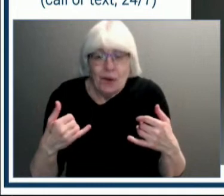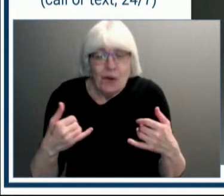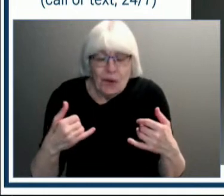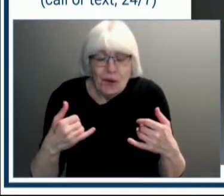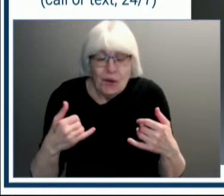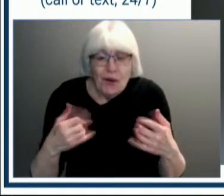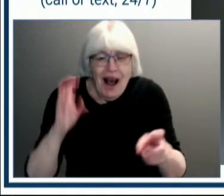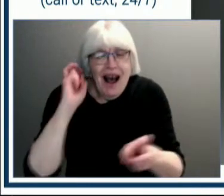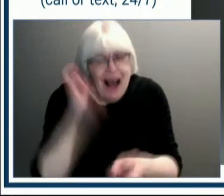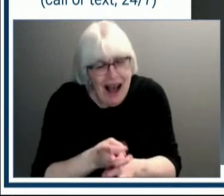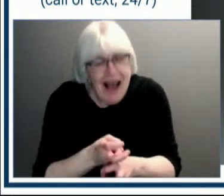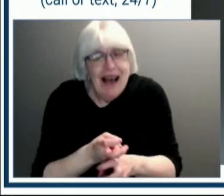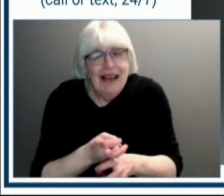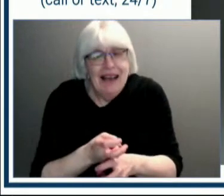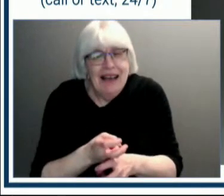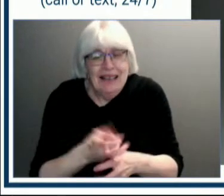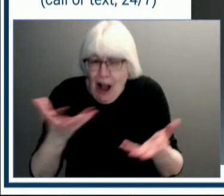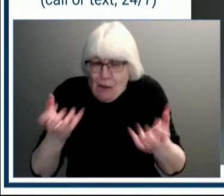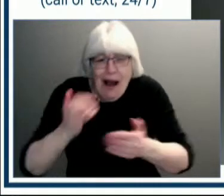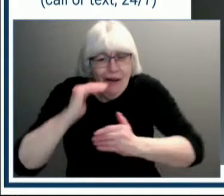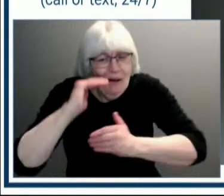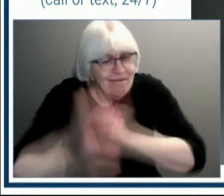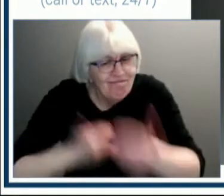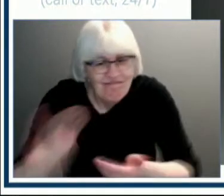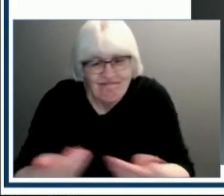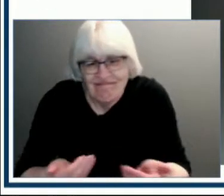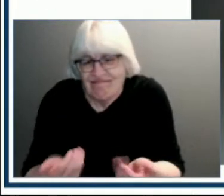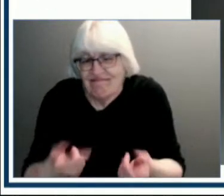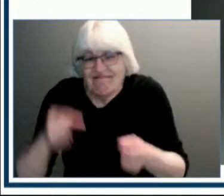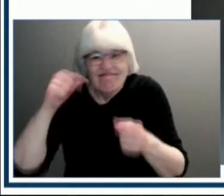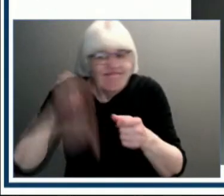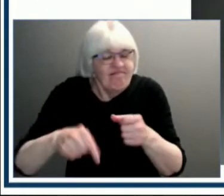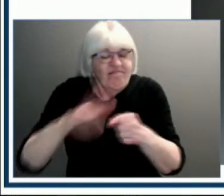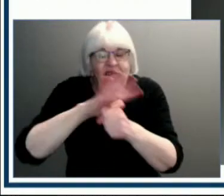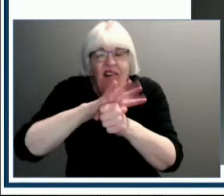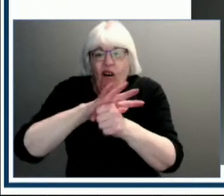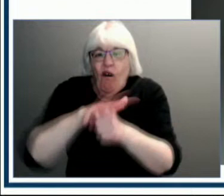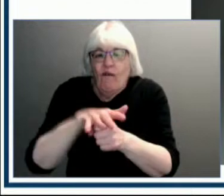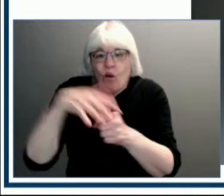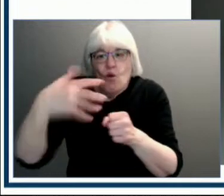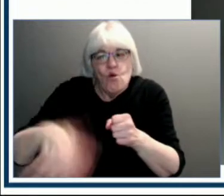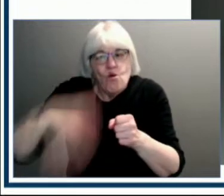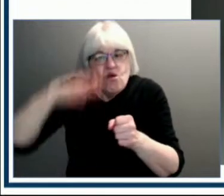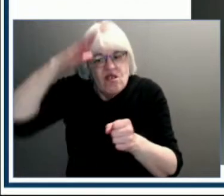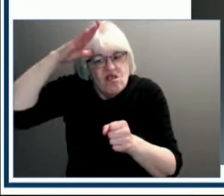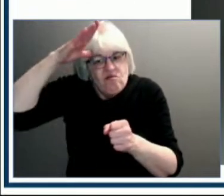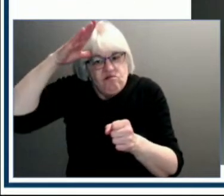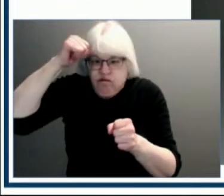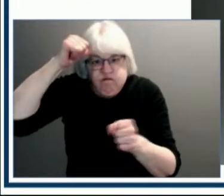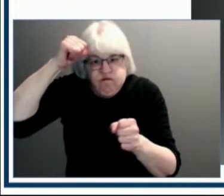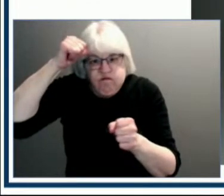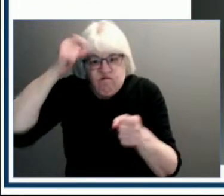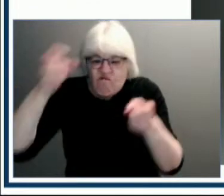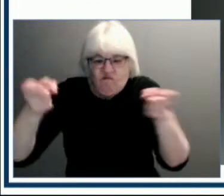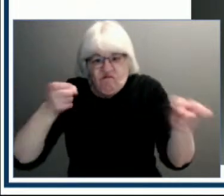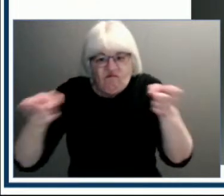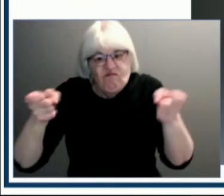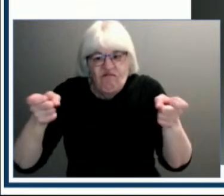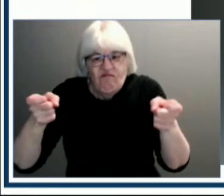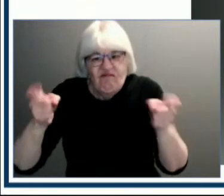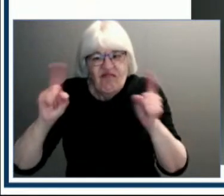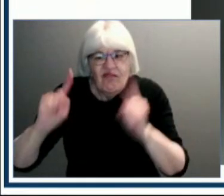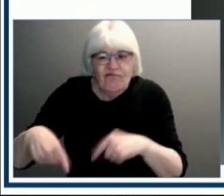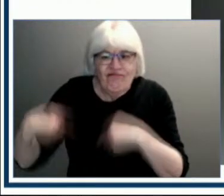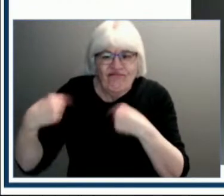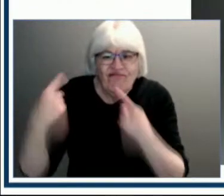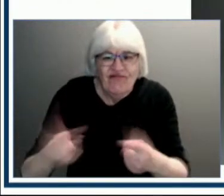to let that happen just yet. The one thing that we can all rely on that has stayed consistent through this pandemic is the